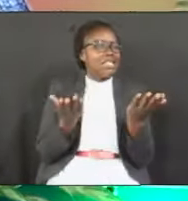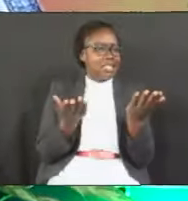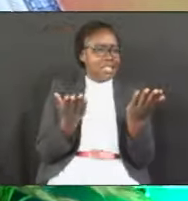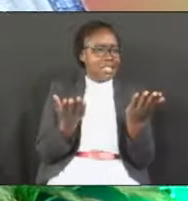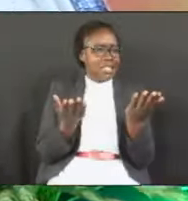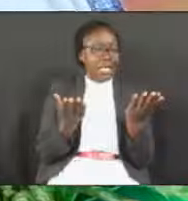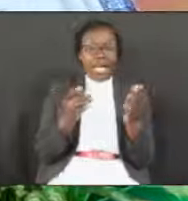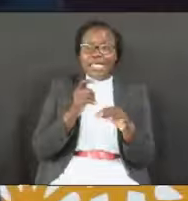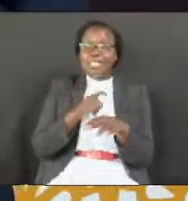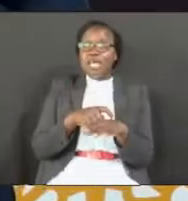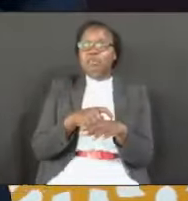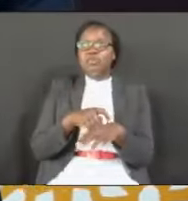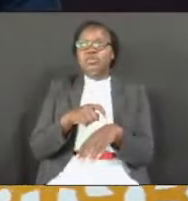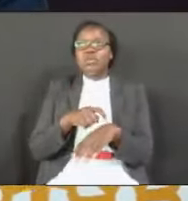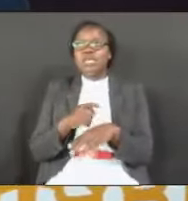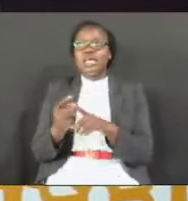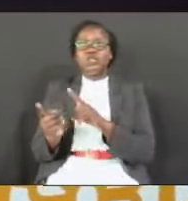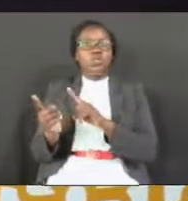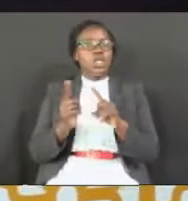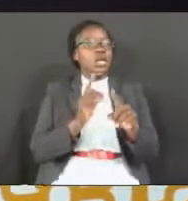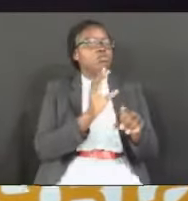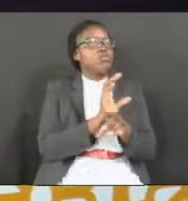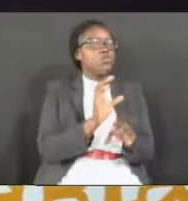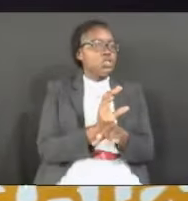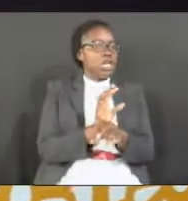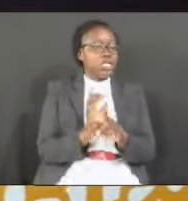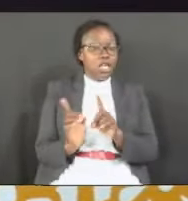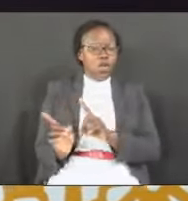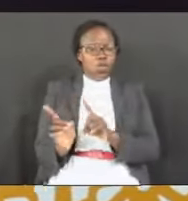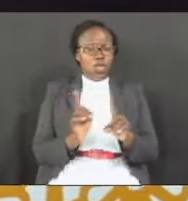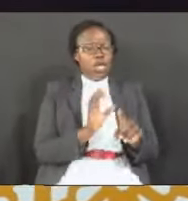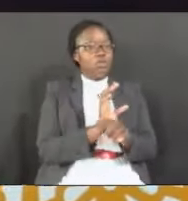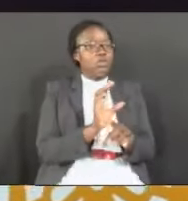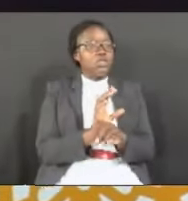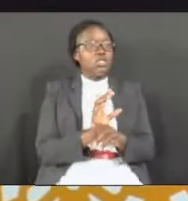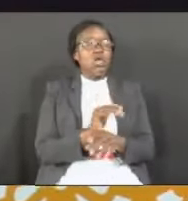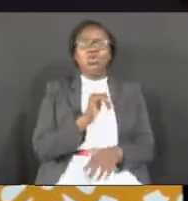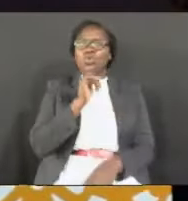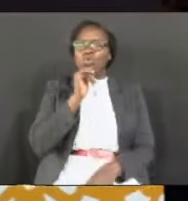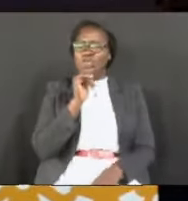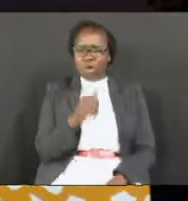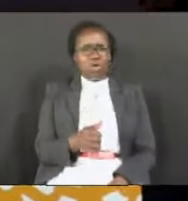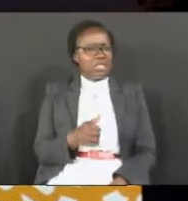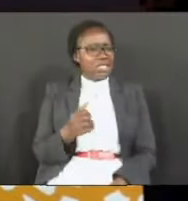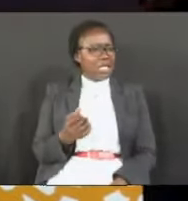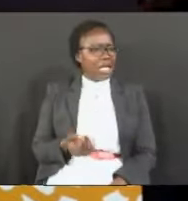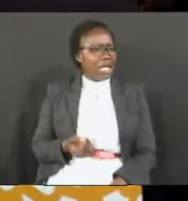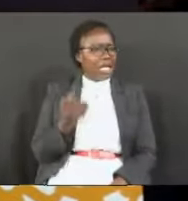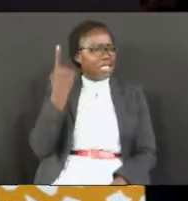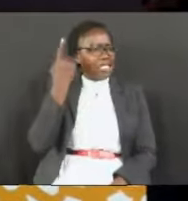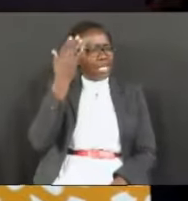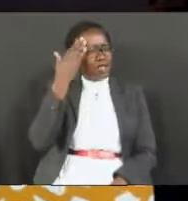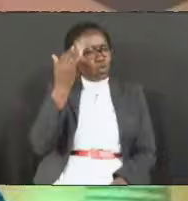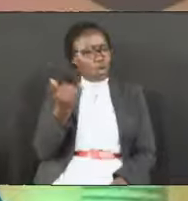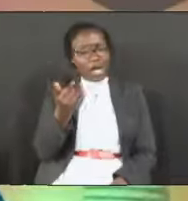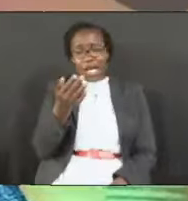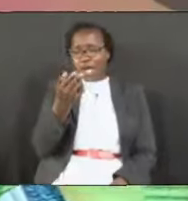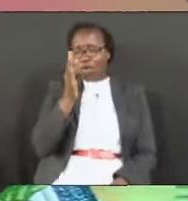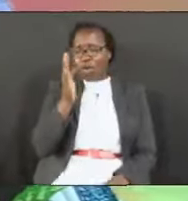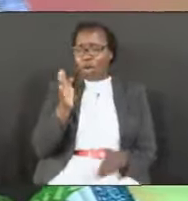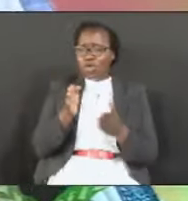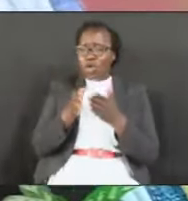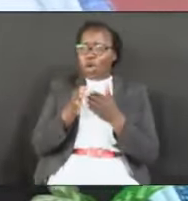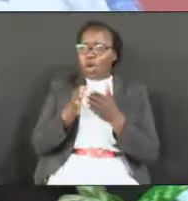many times, even when, as we come to church, the way we came to church, we do not understand why God